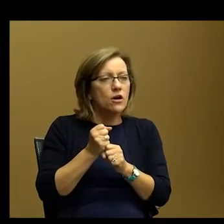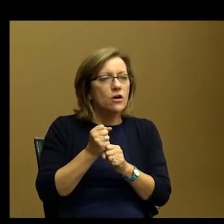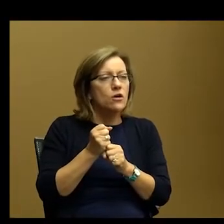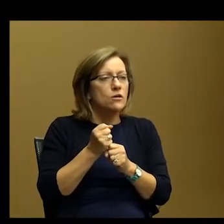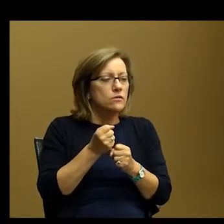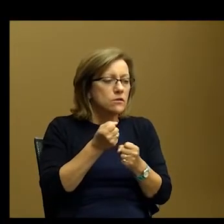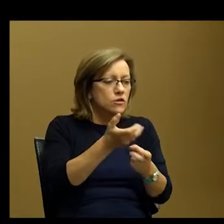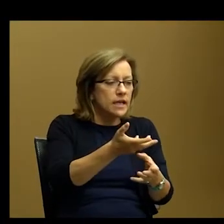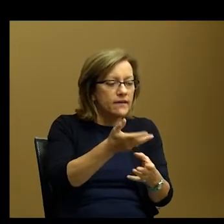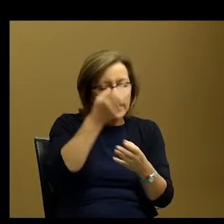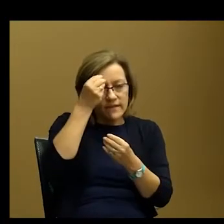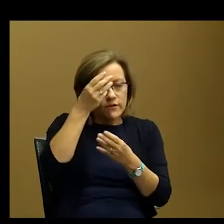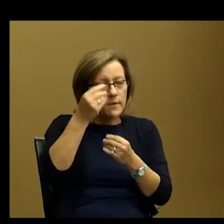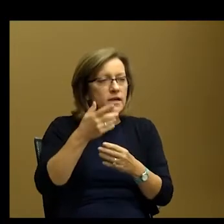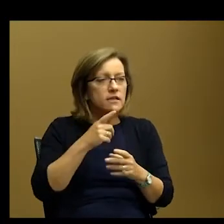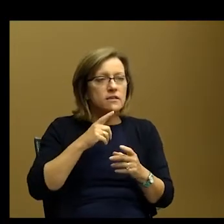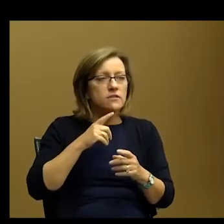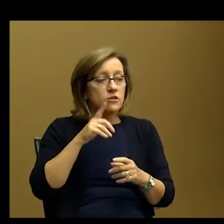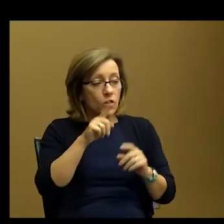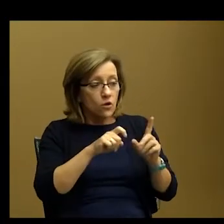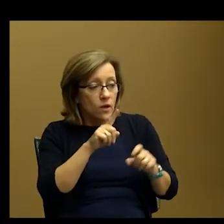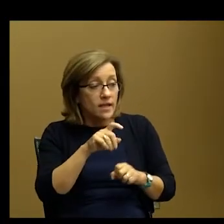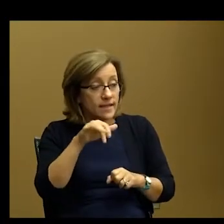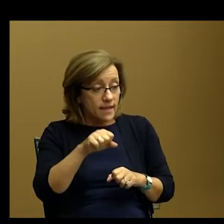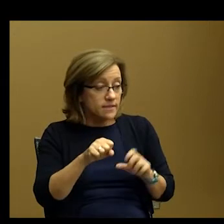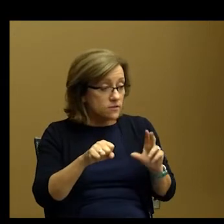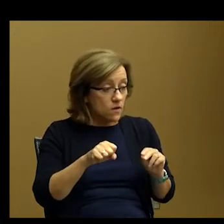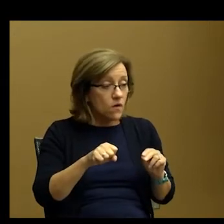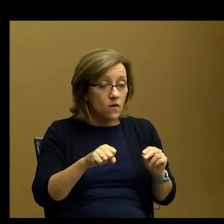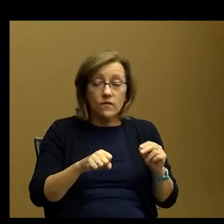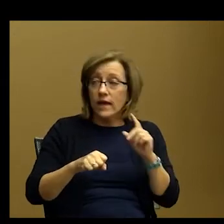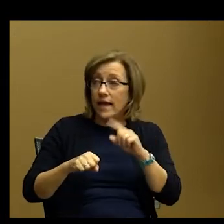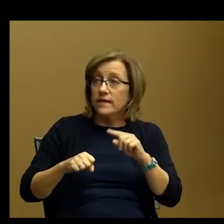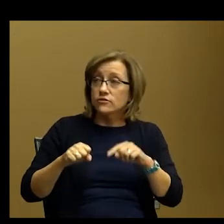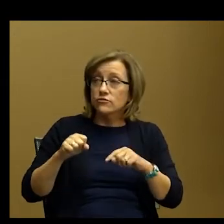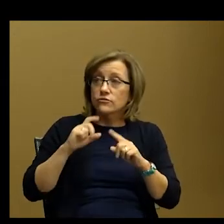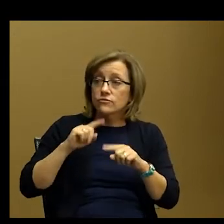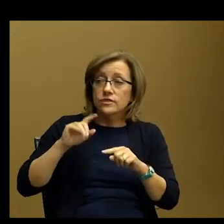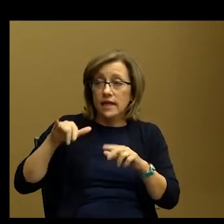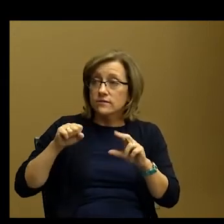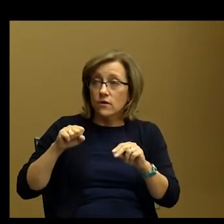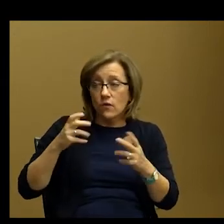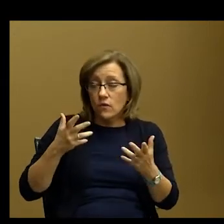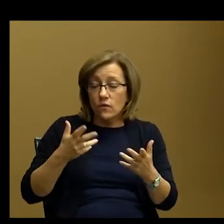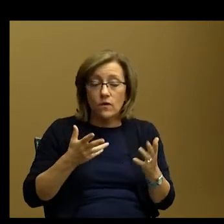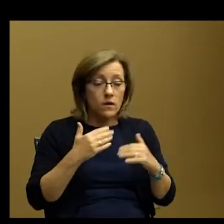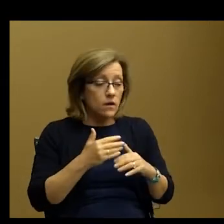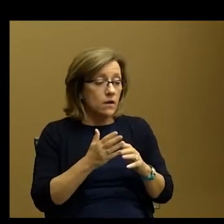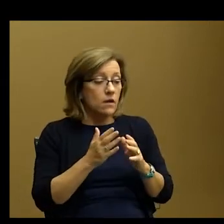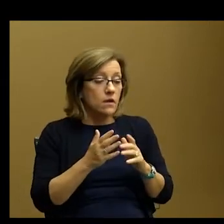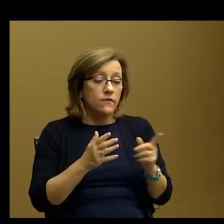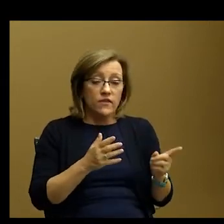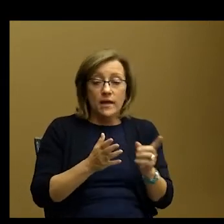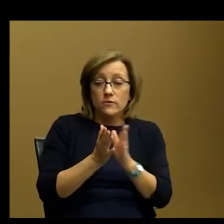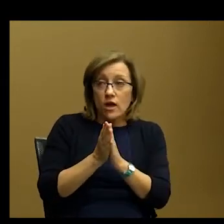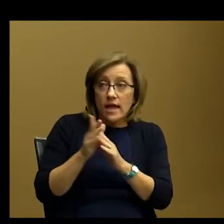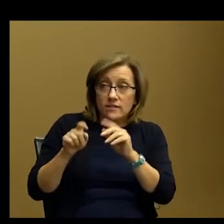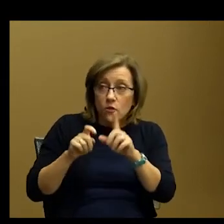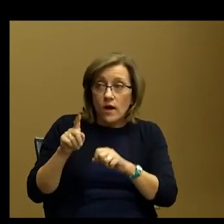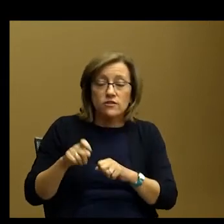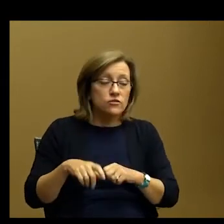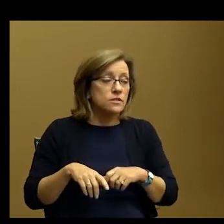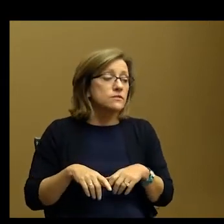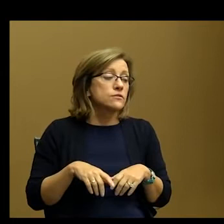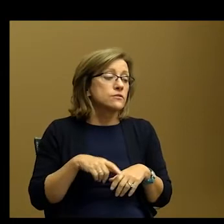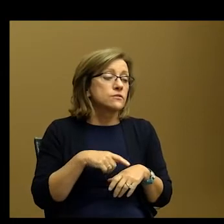So answering yes and no questions, ask questions, naming things and